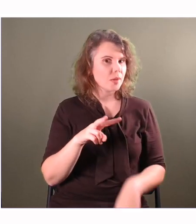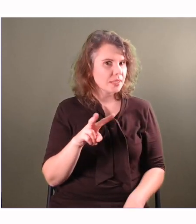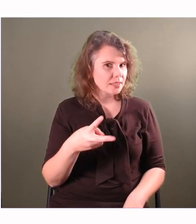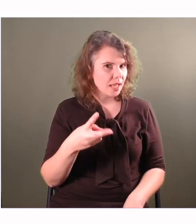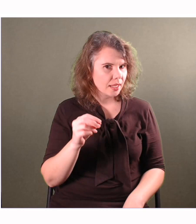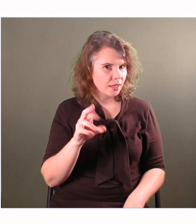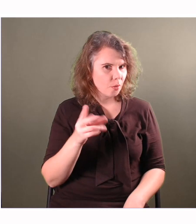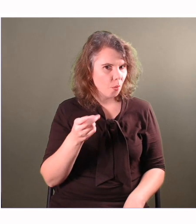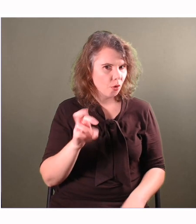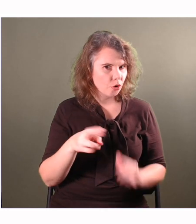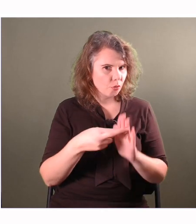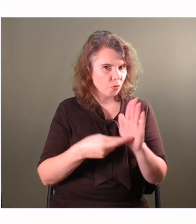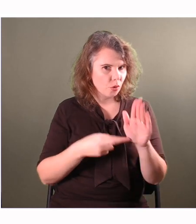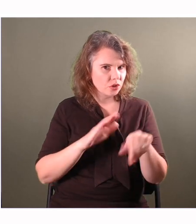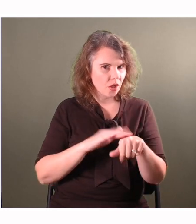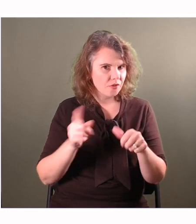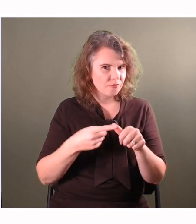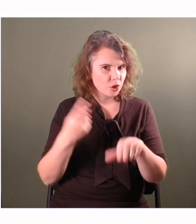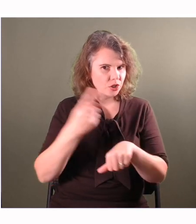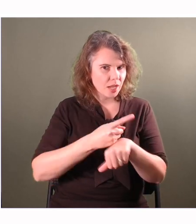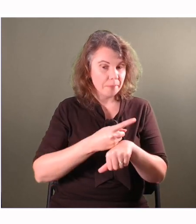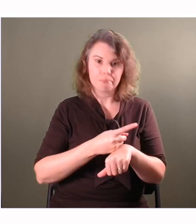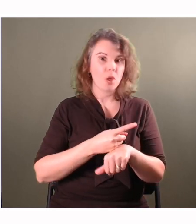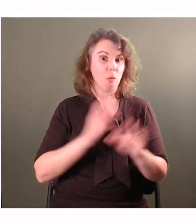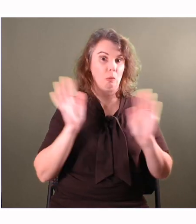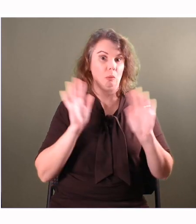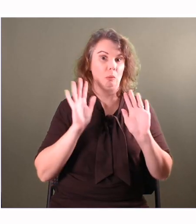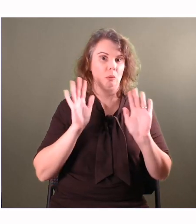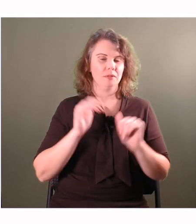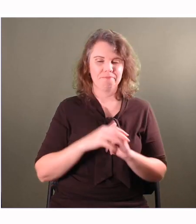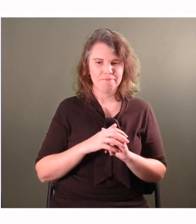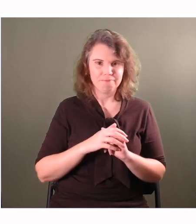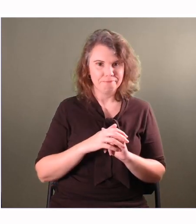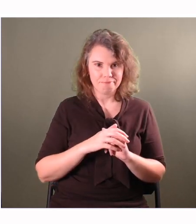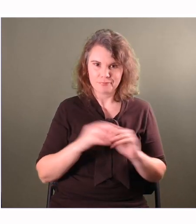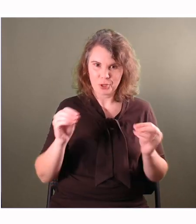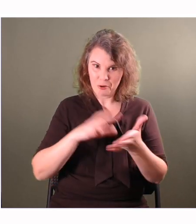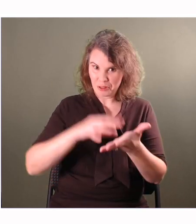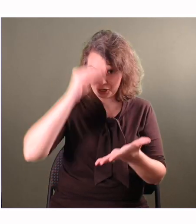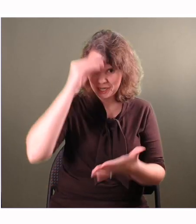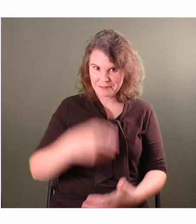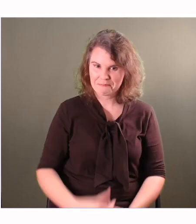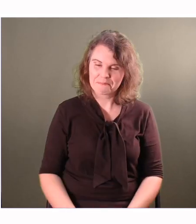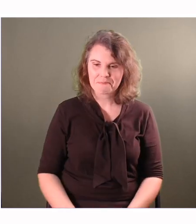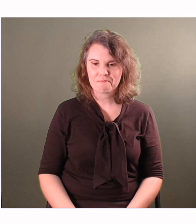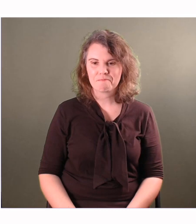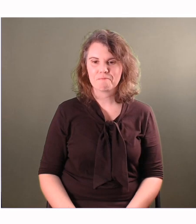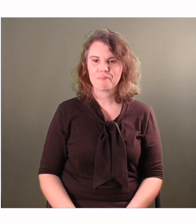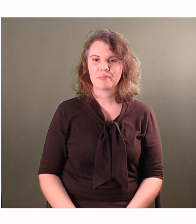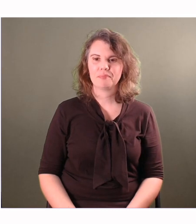about second-order rules on day one? Uh-oh. There's no learning.